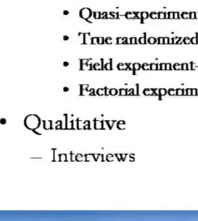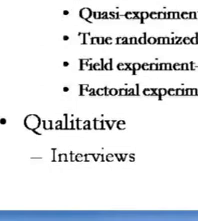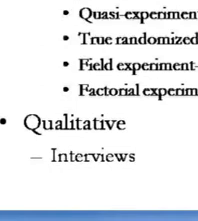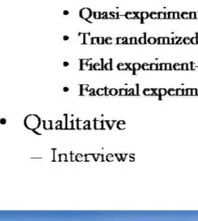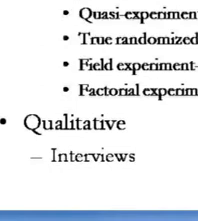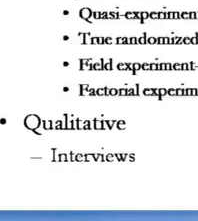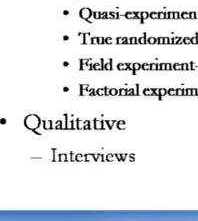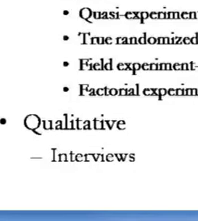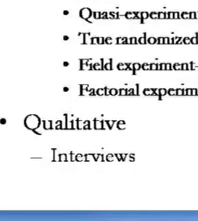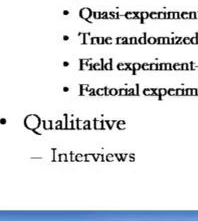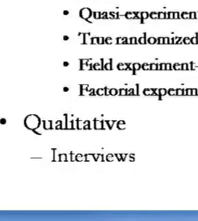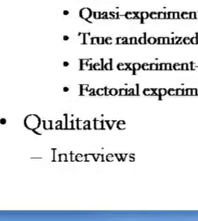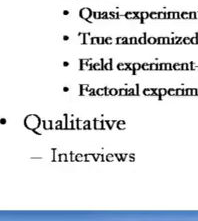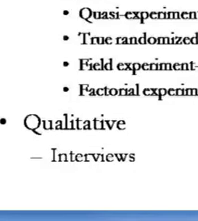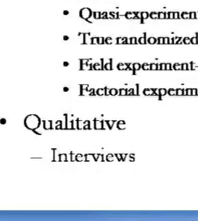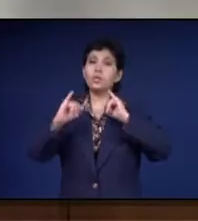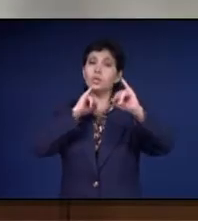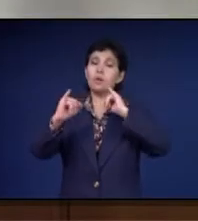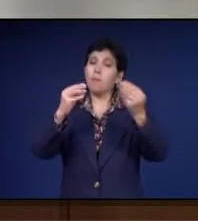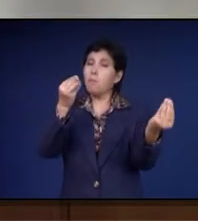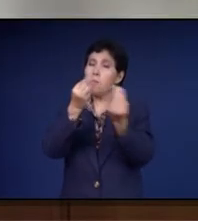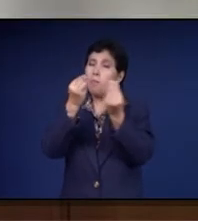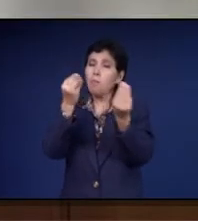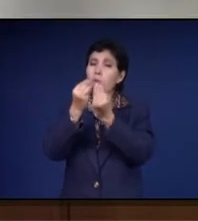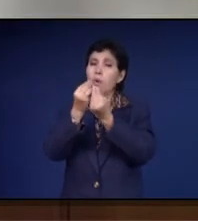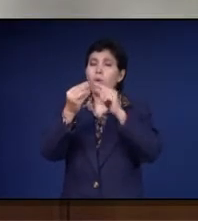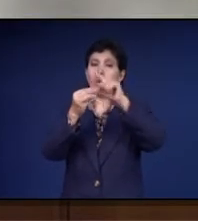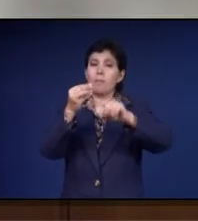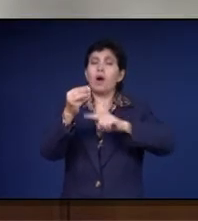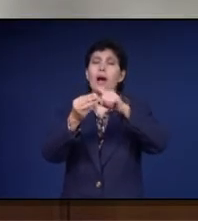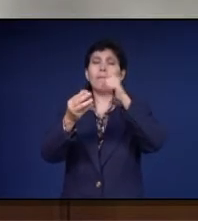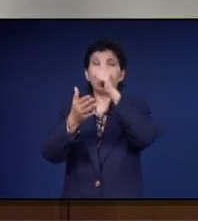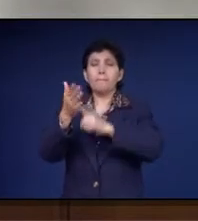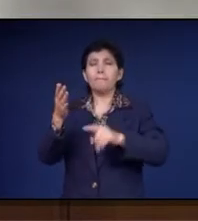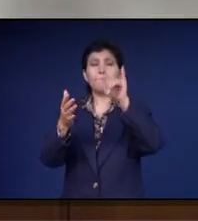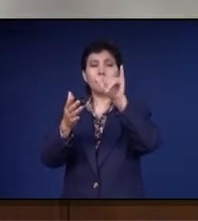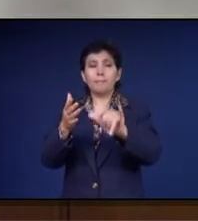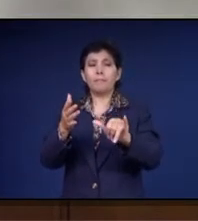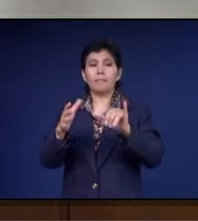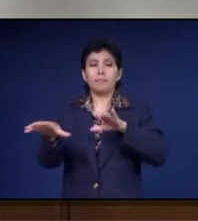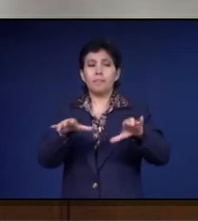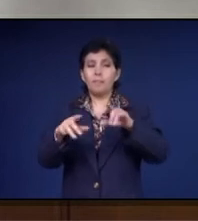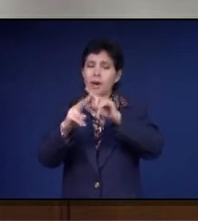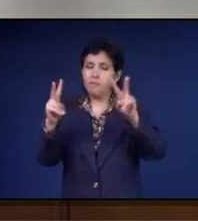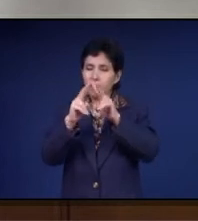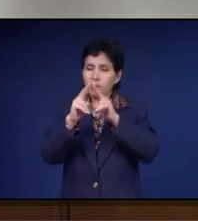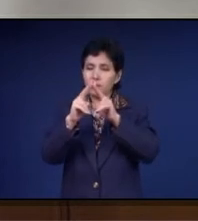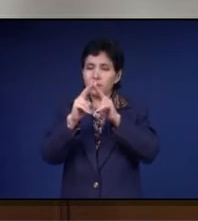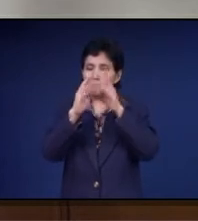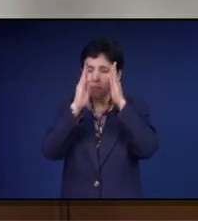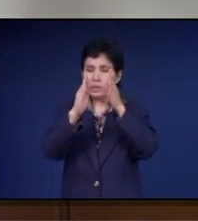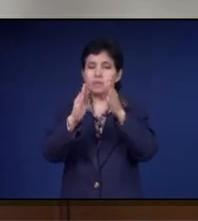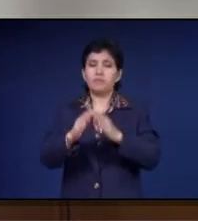we do interviews. We want to know more about not just what you're trying to look into, but very specific in